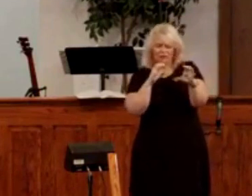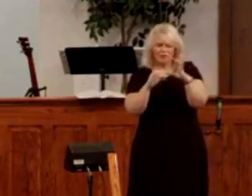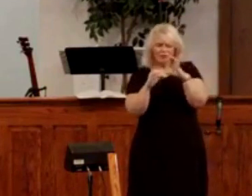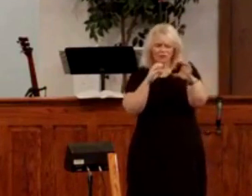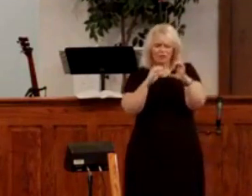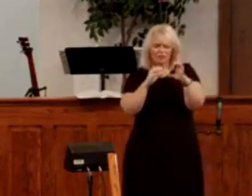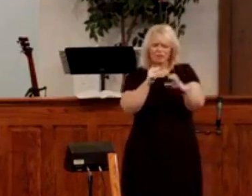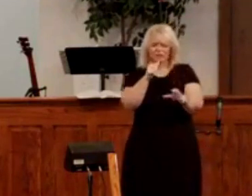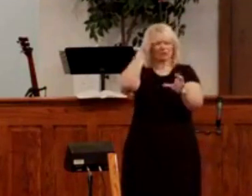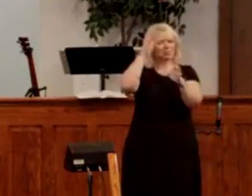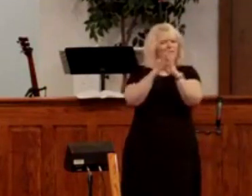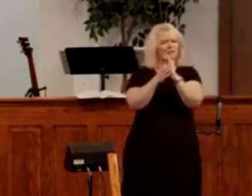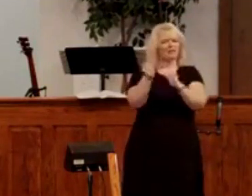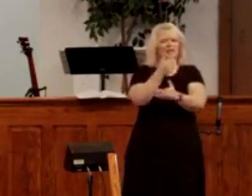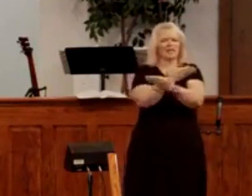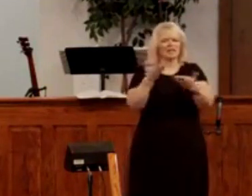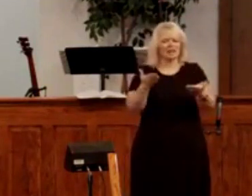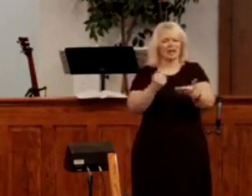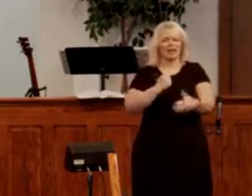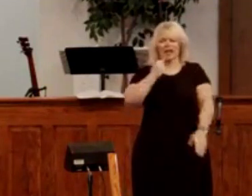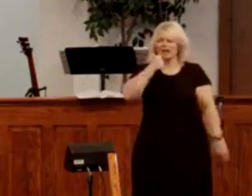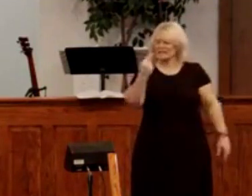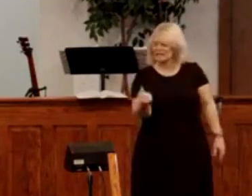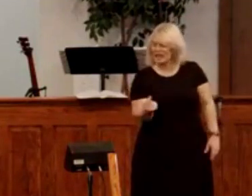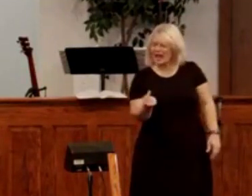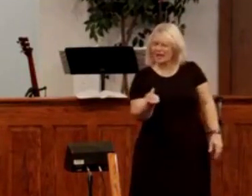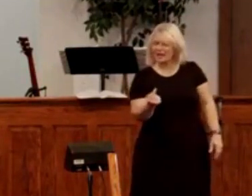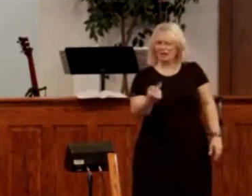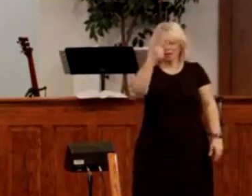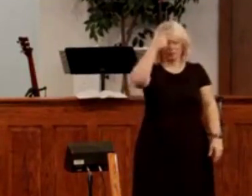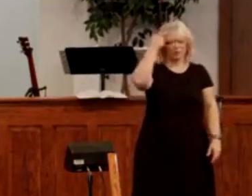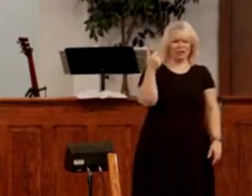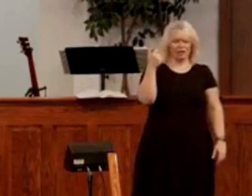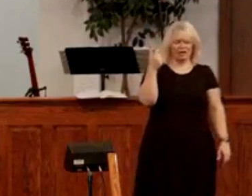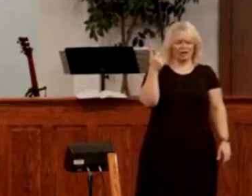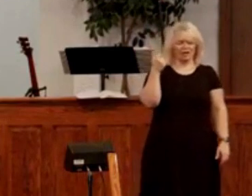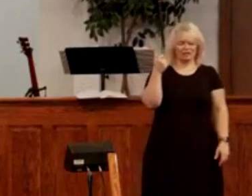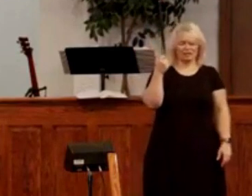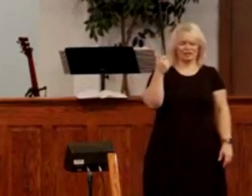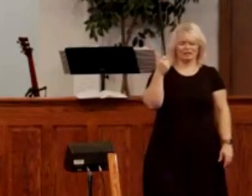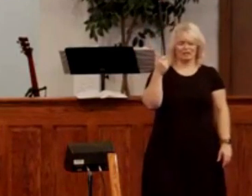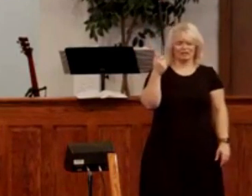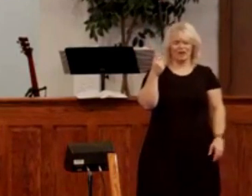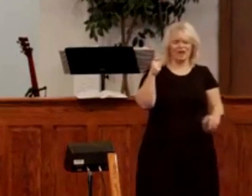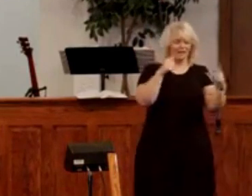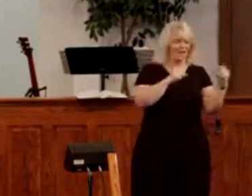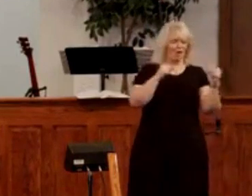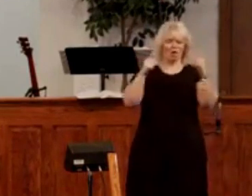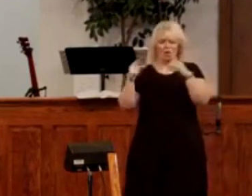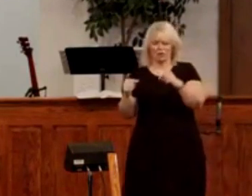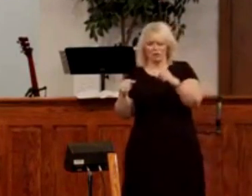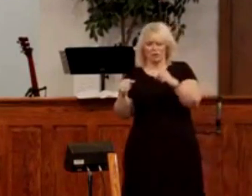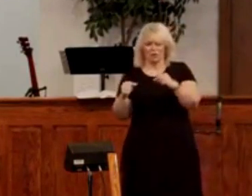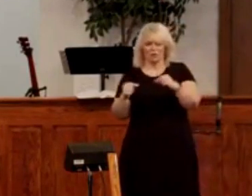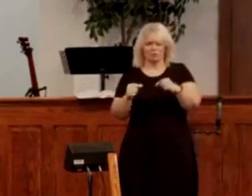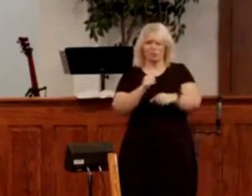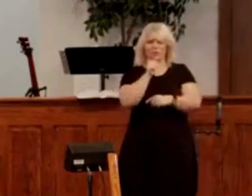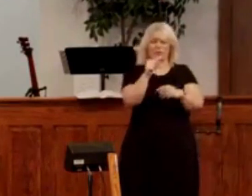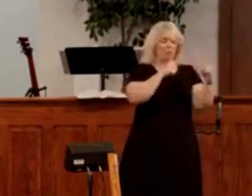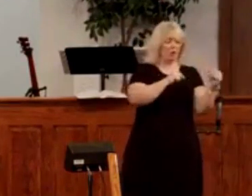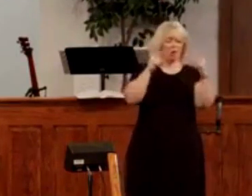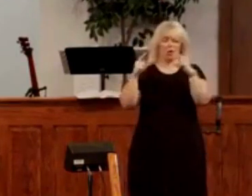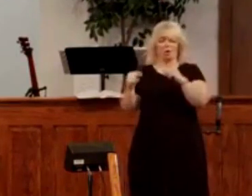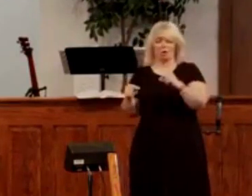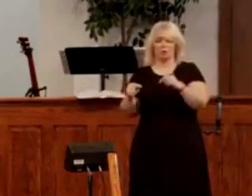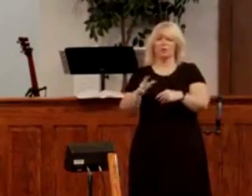They're not going to believe anything I have to say because I have just polarized it. But what happens if instead of arguing about that,